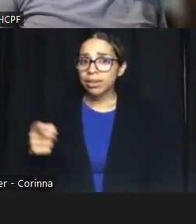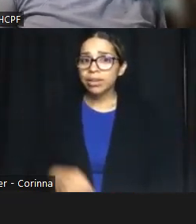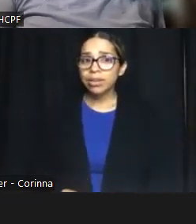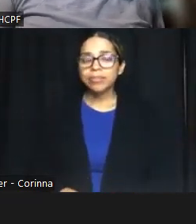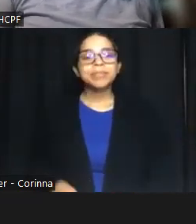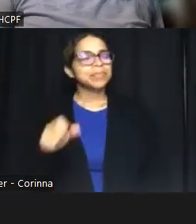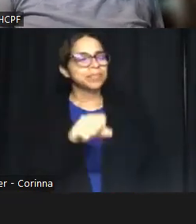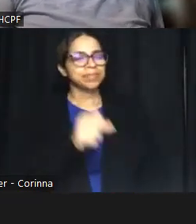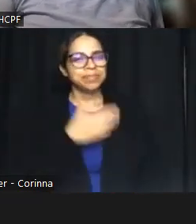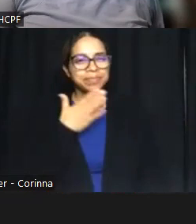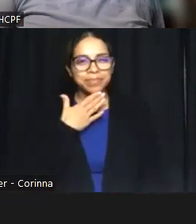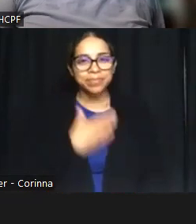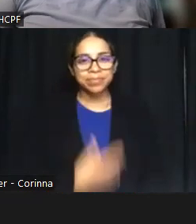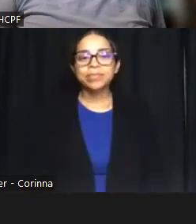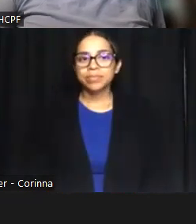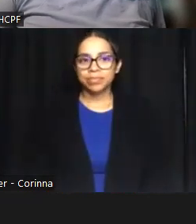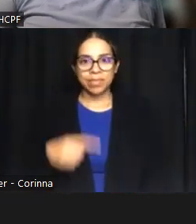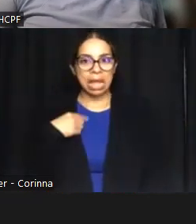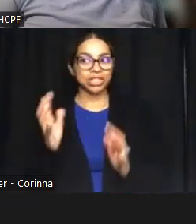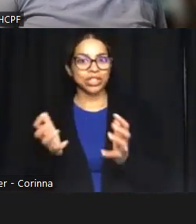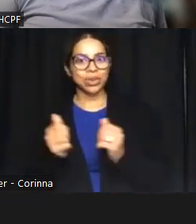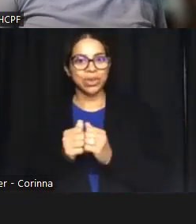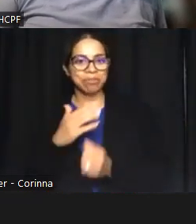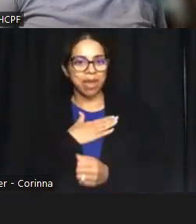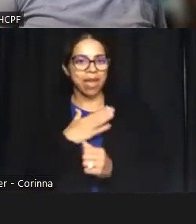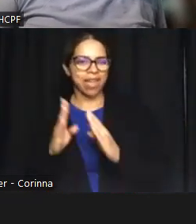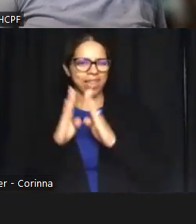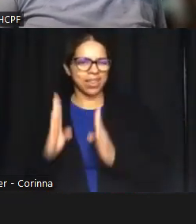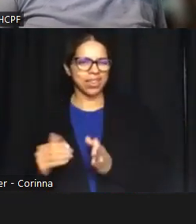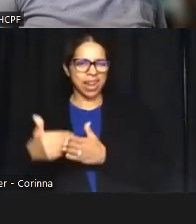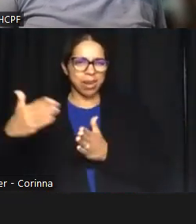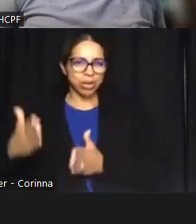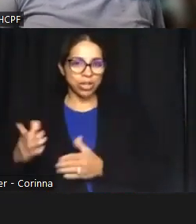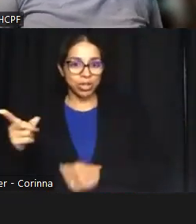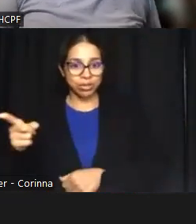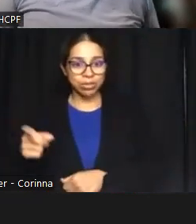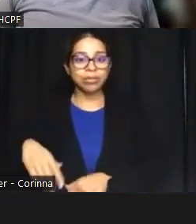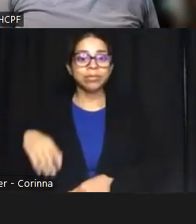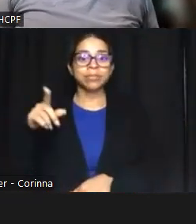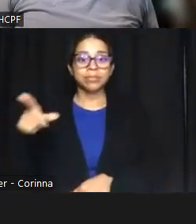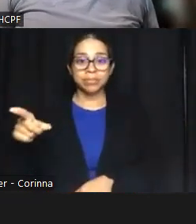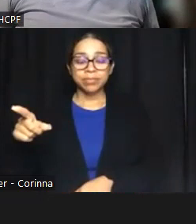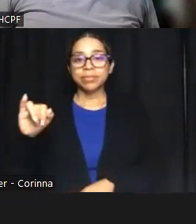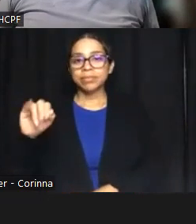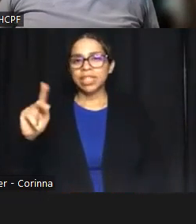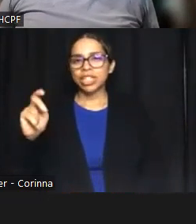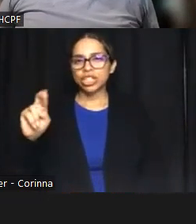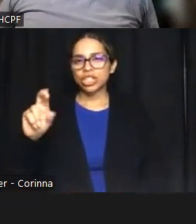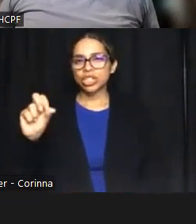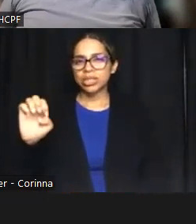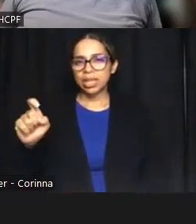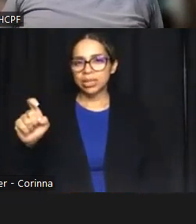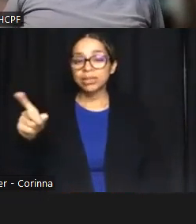you. I talked to my neighbor and they're intersex, and they would like this as an